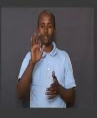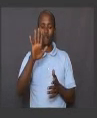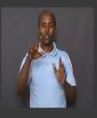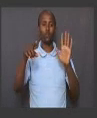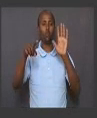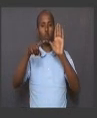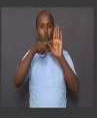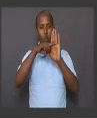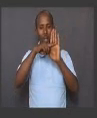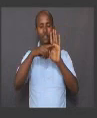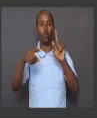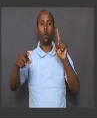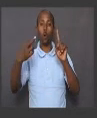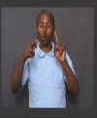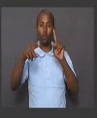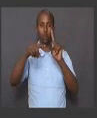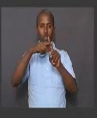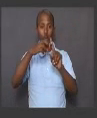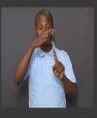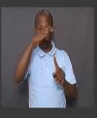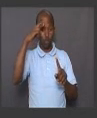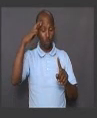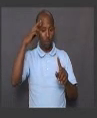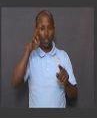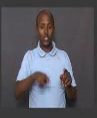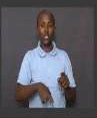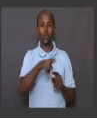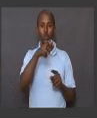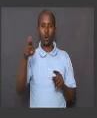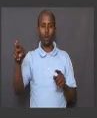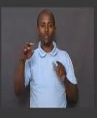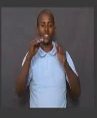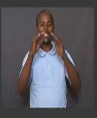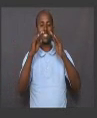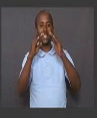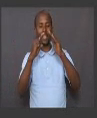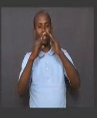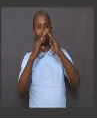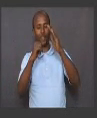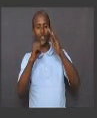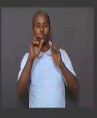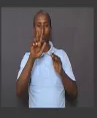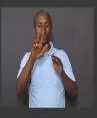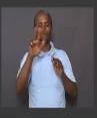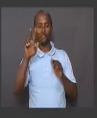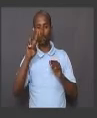or negative because the square of either number can be 25.